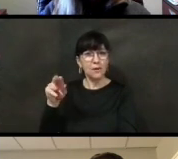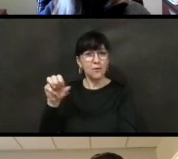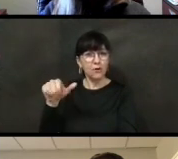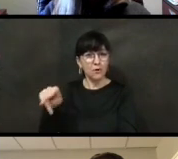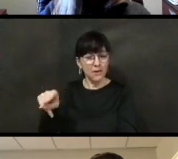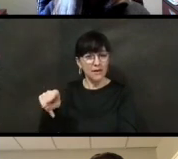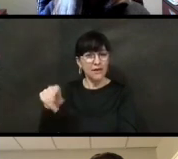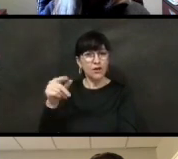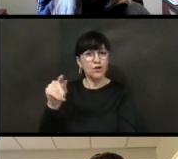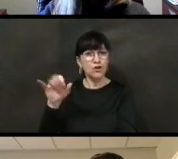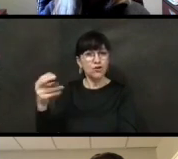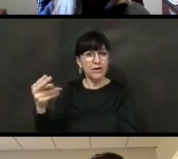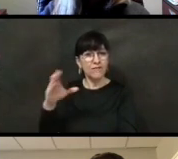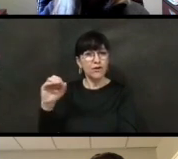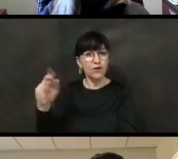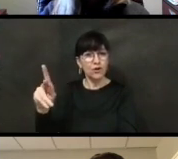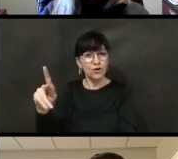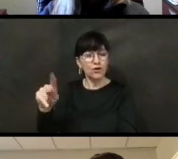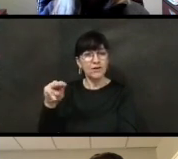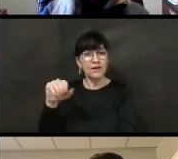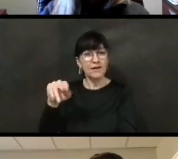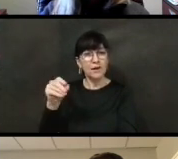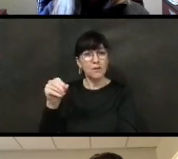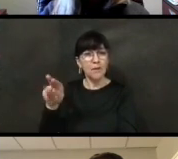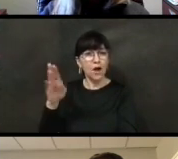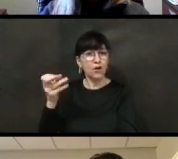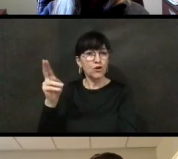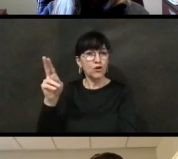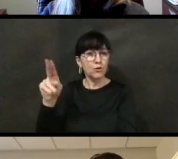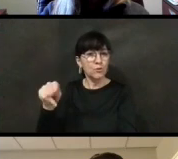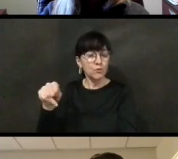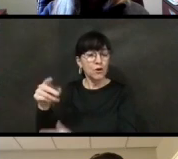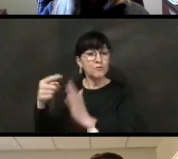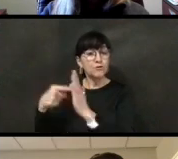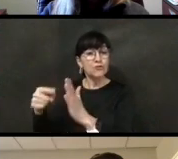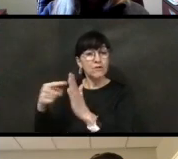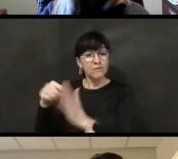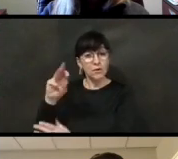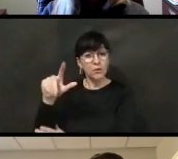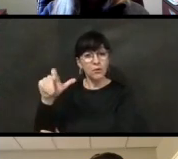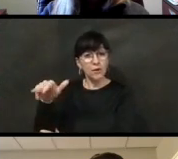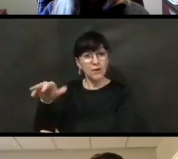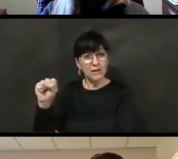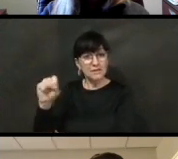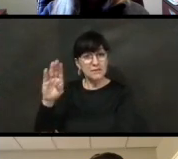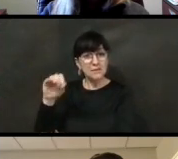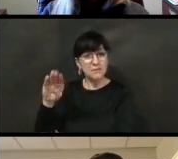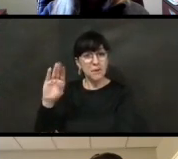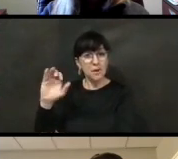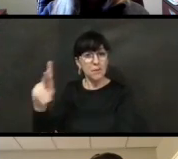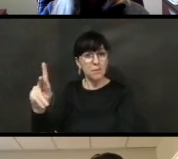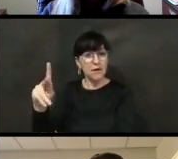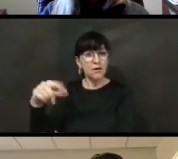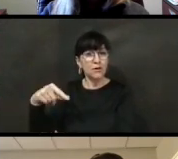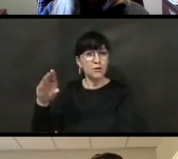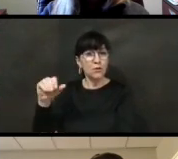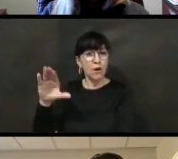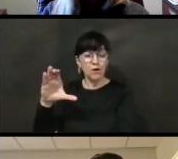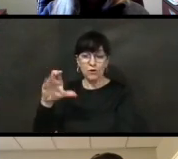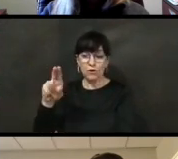Griffith, Cook, Minor Brown, Representative Bentz, Representative Williams, Bombach, Ozenti, Kawako,